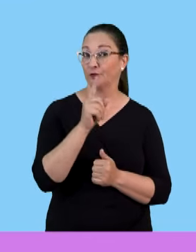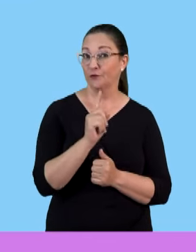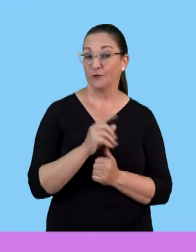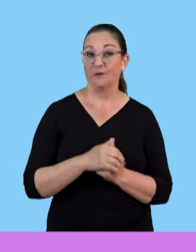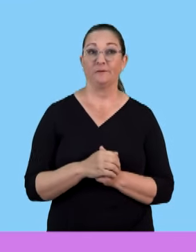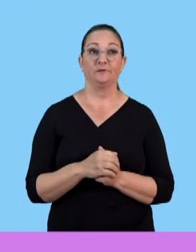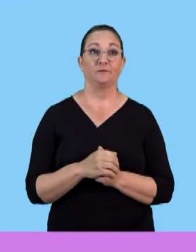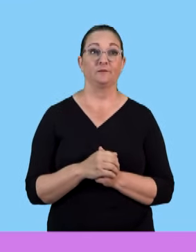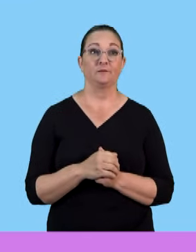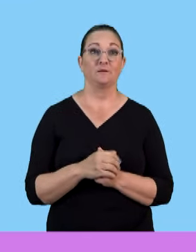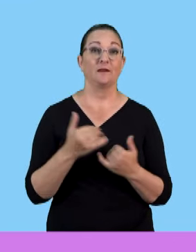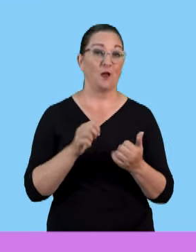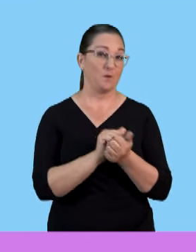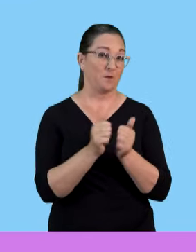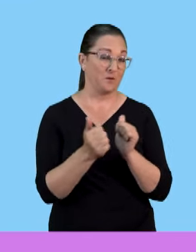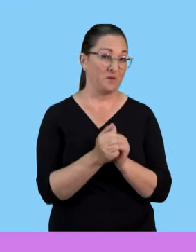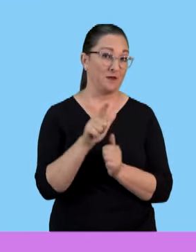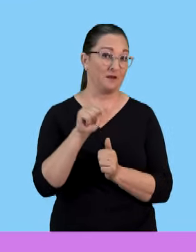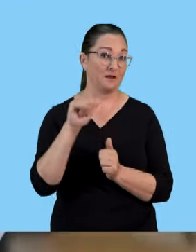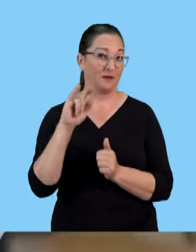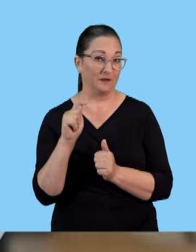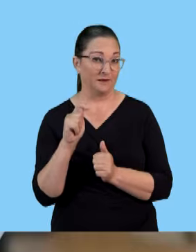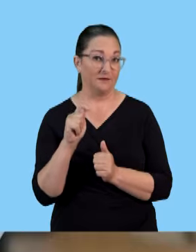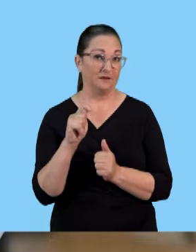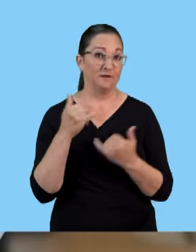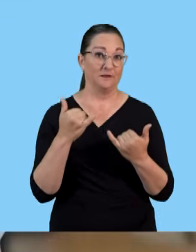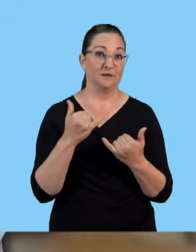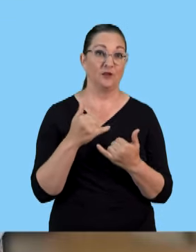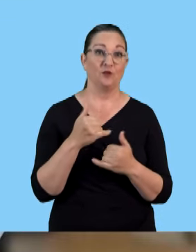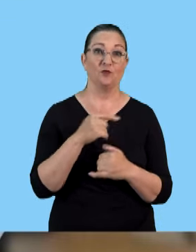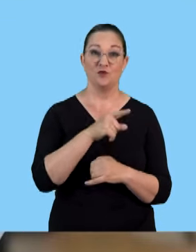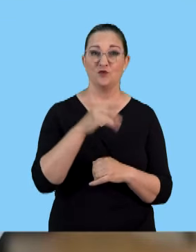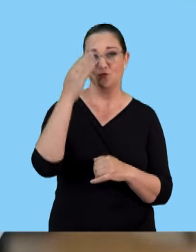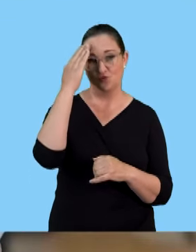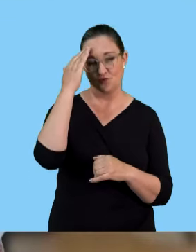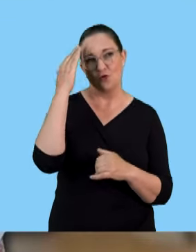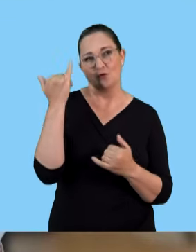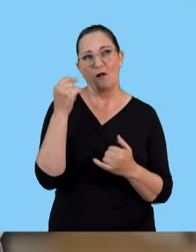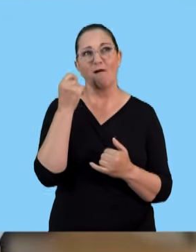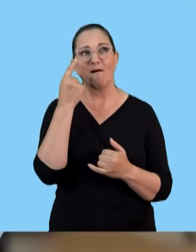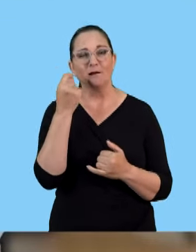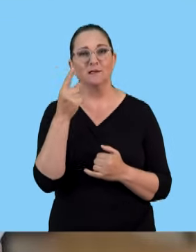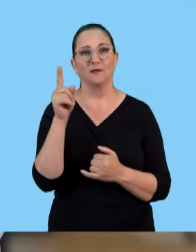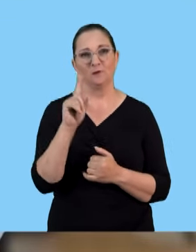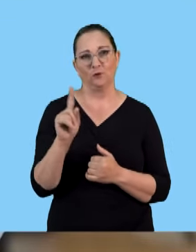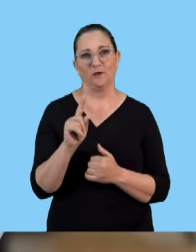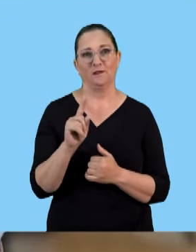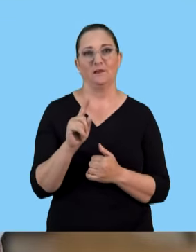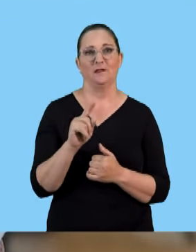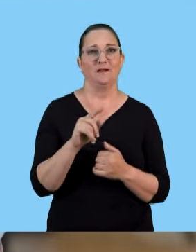firstly, remember in mathematical literacy, we start by terminology. So you should be knowing and understand what